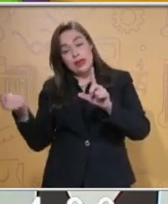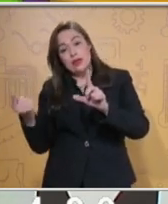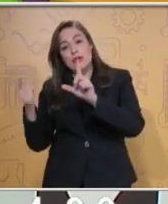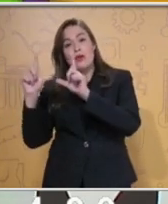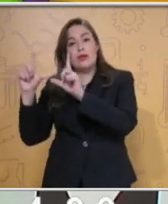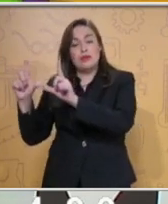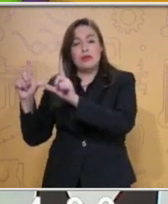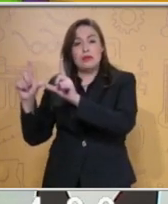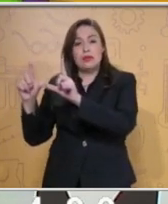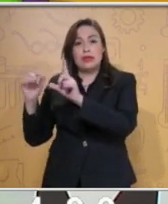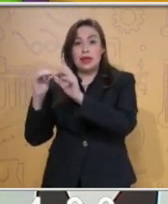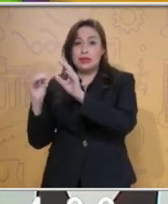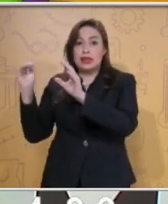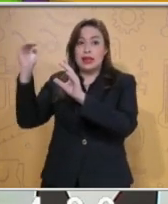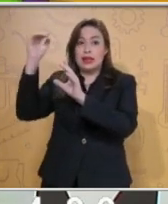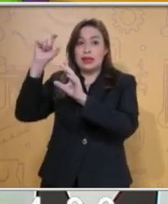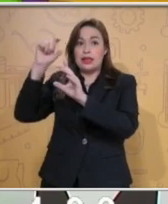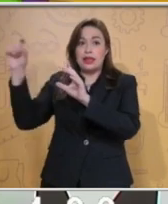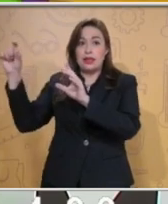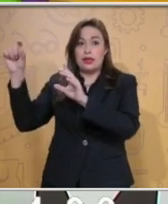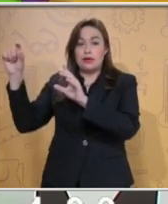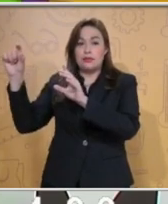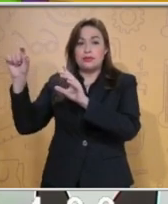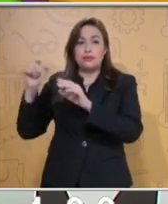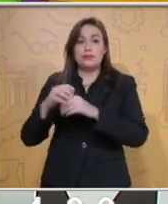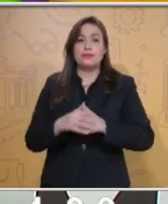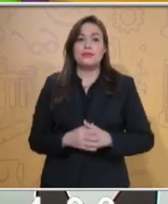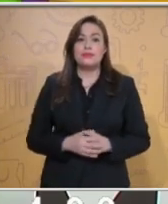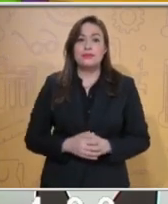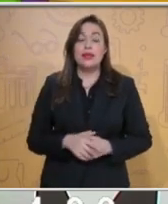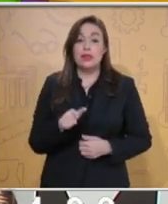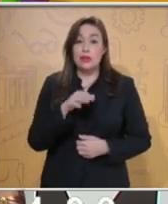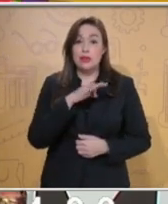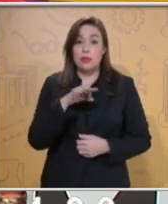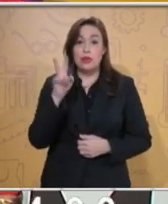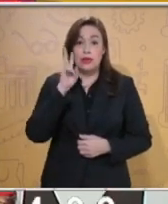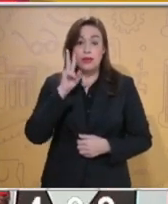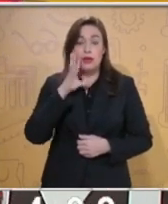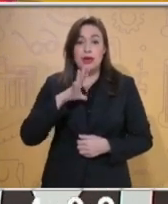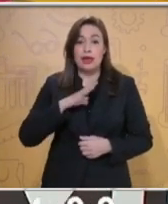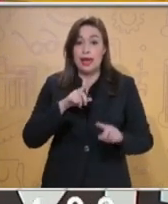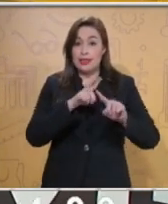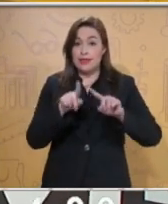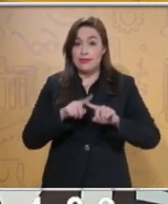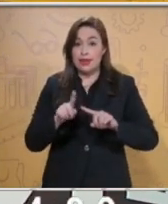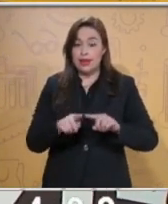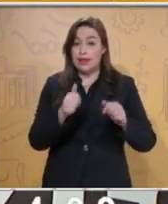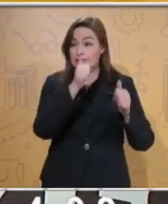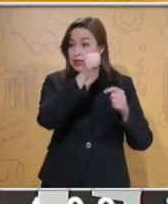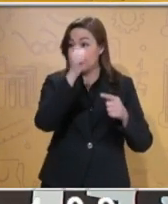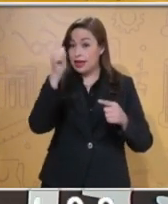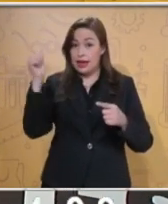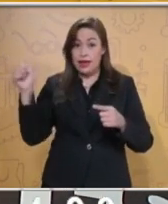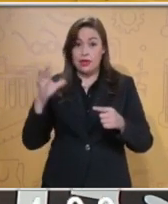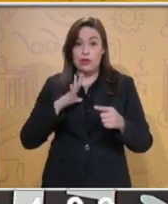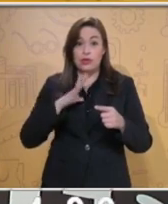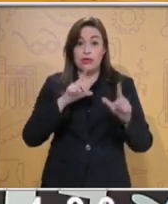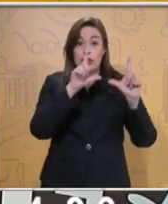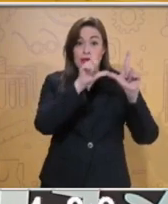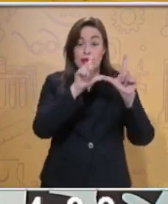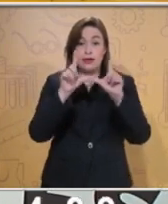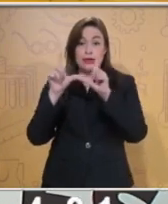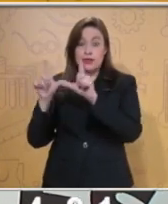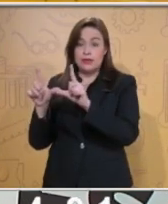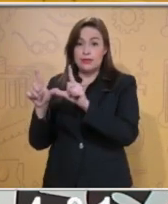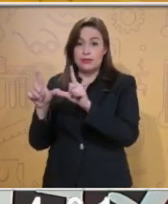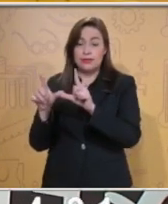we have on the top the captions, okay? You can see the differences between a panel with